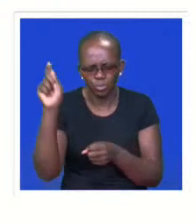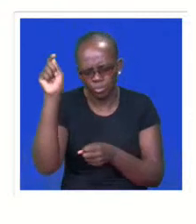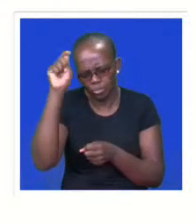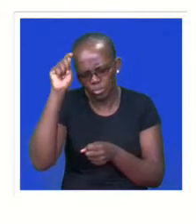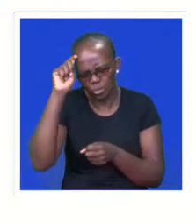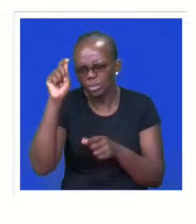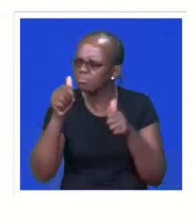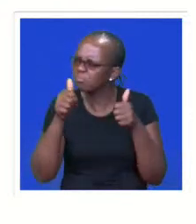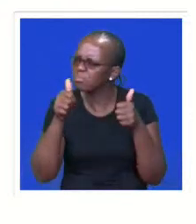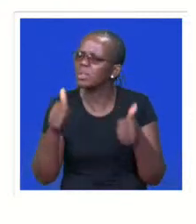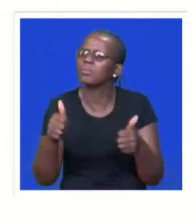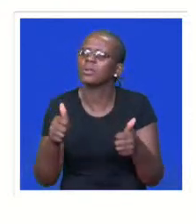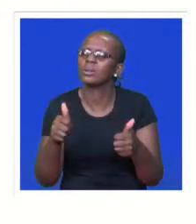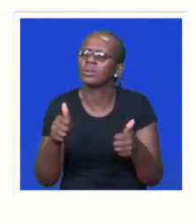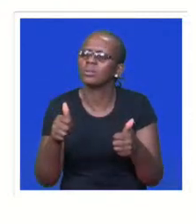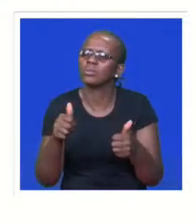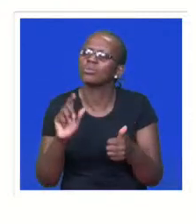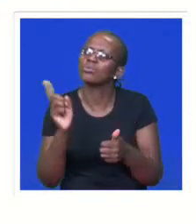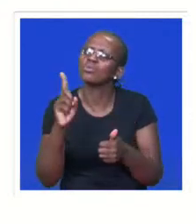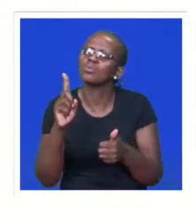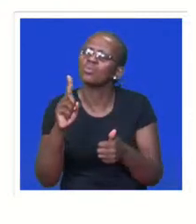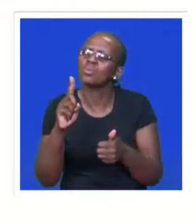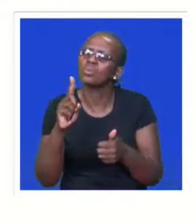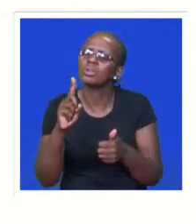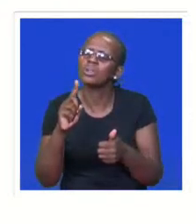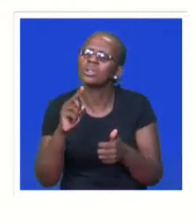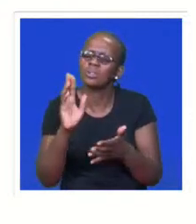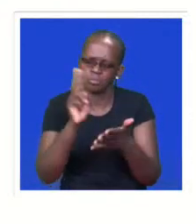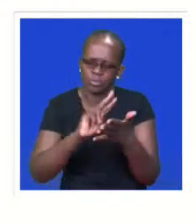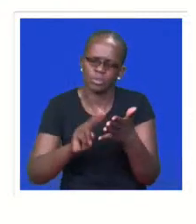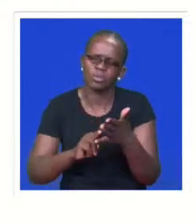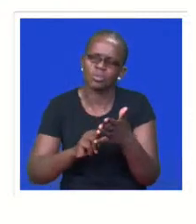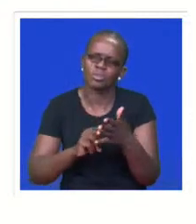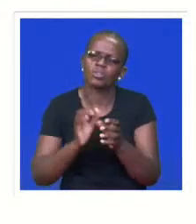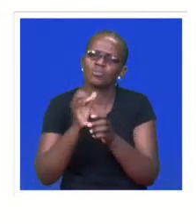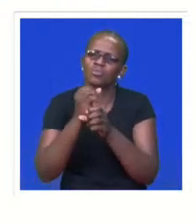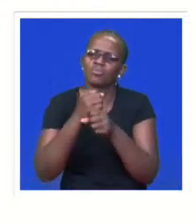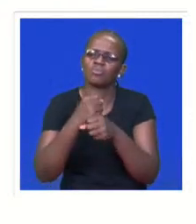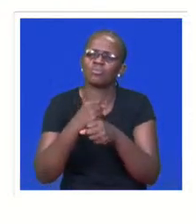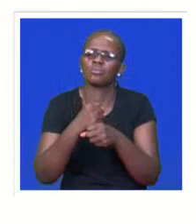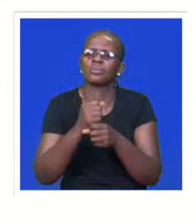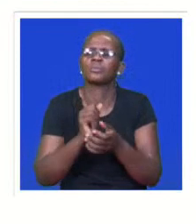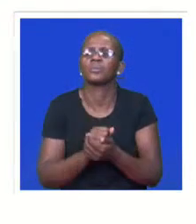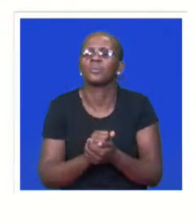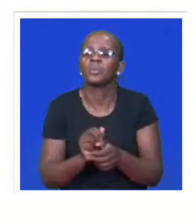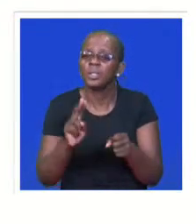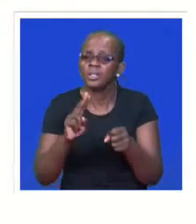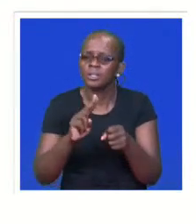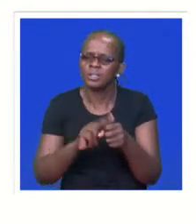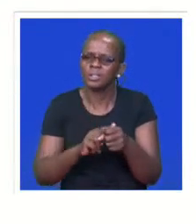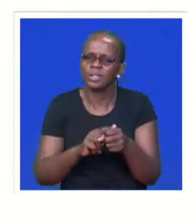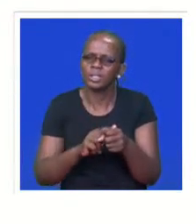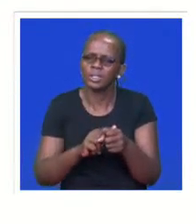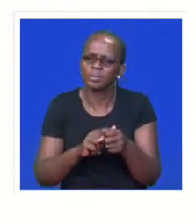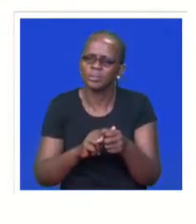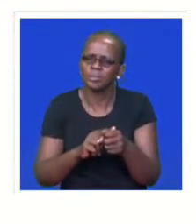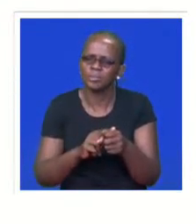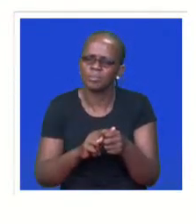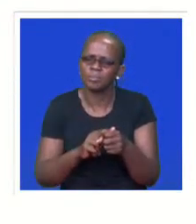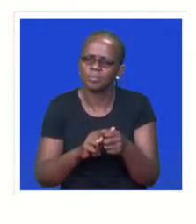about. Number 2, you need to study any pictures that are found in